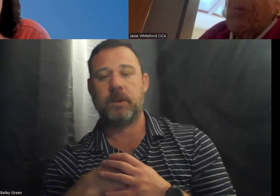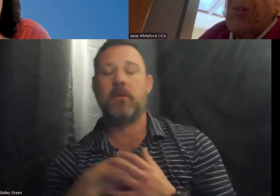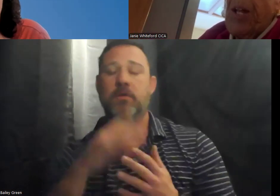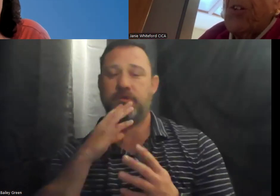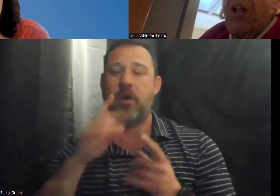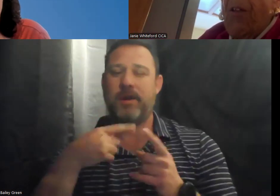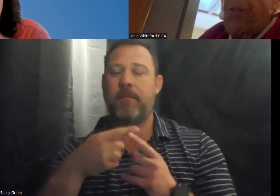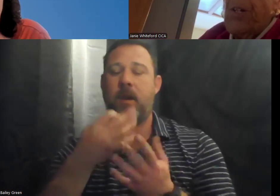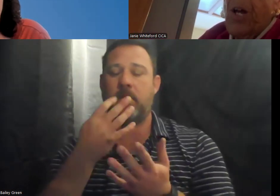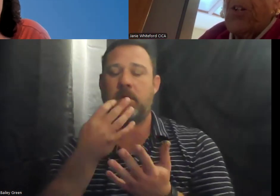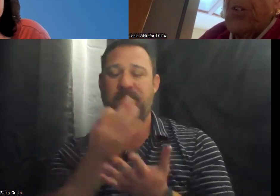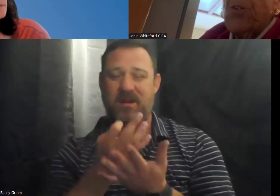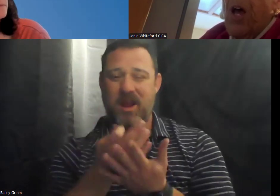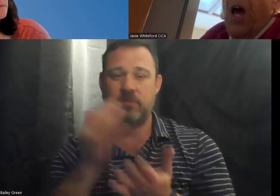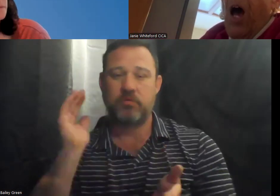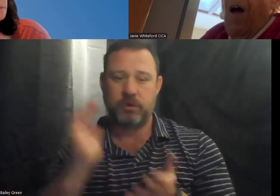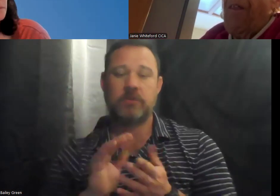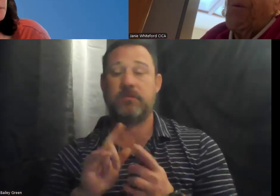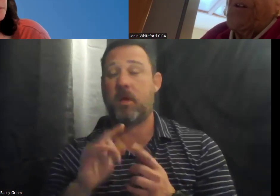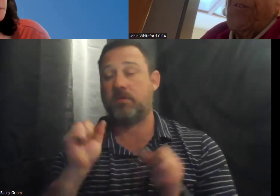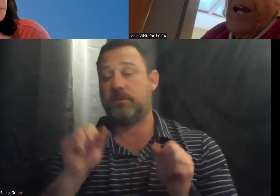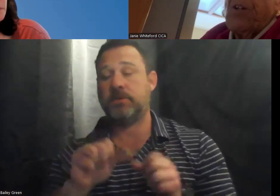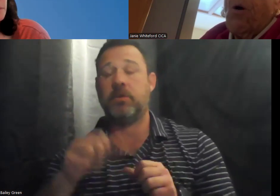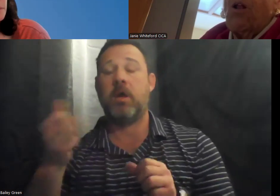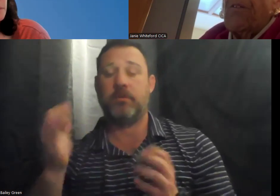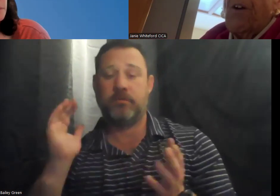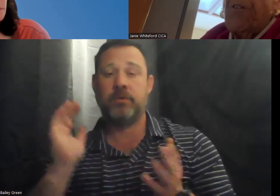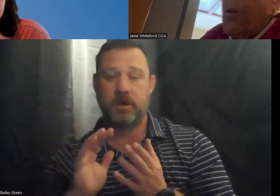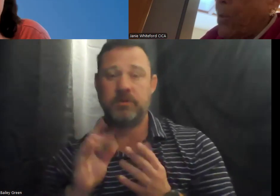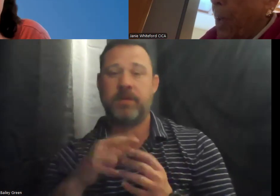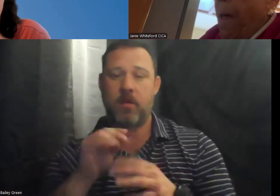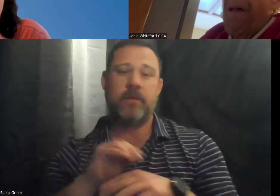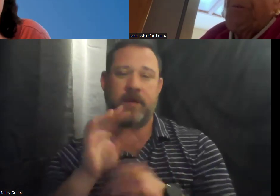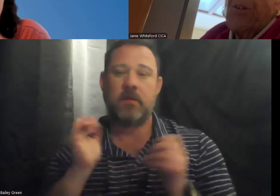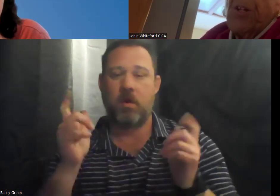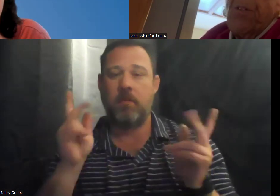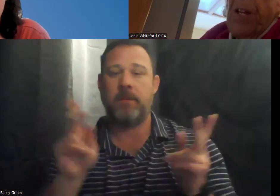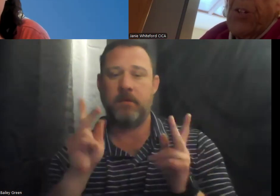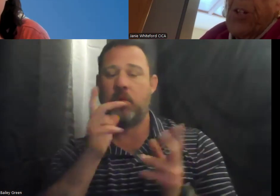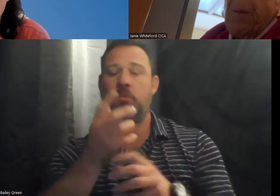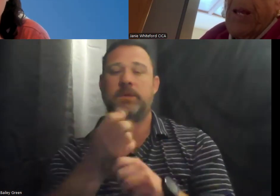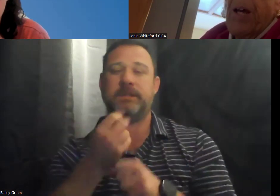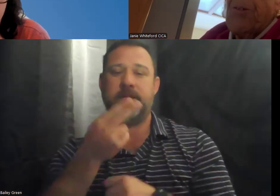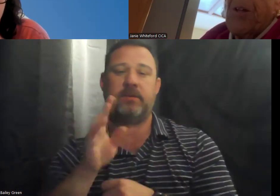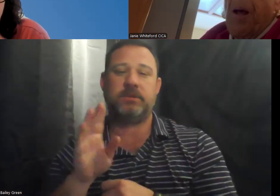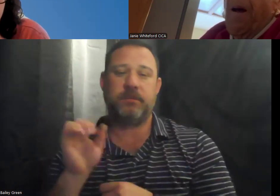also potential other reductions that would affect all of our folks that receive